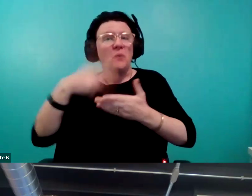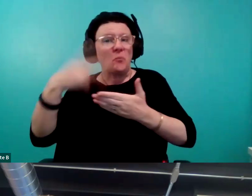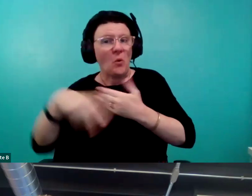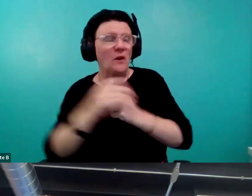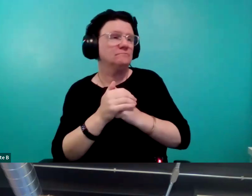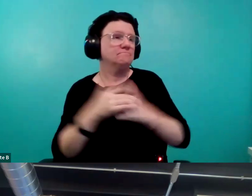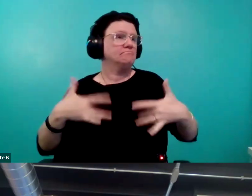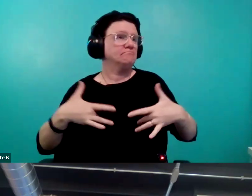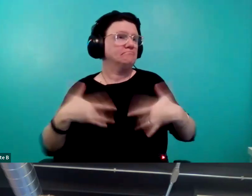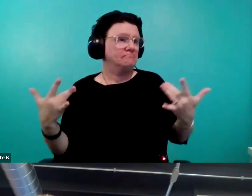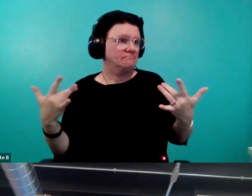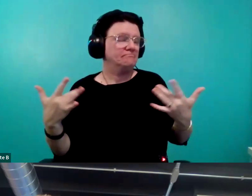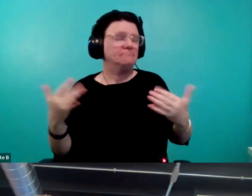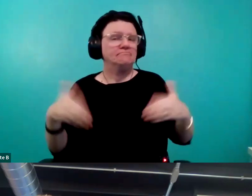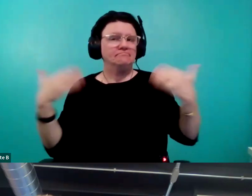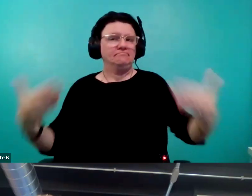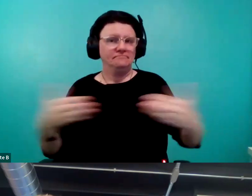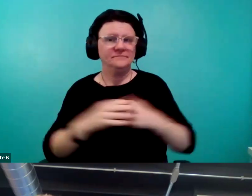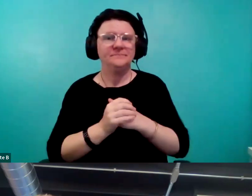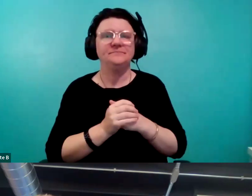going on through the next program.